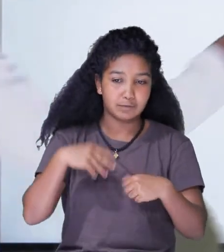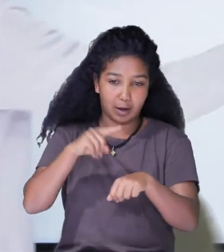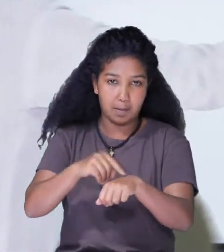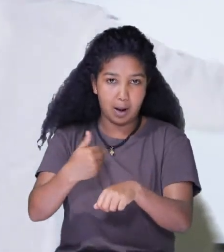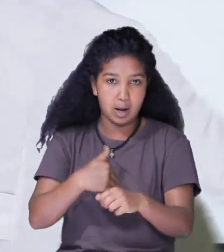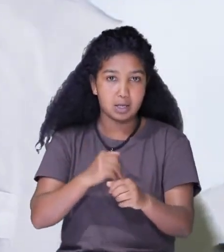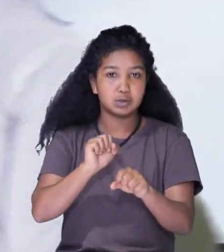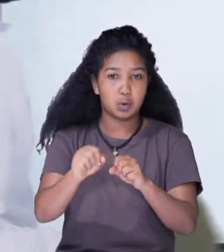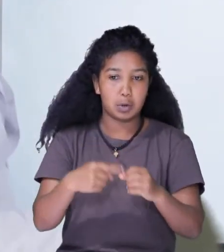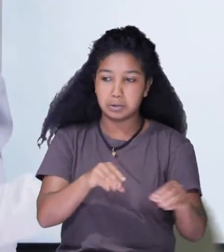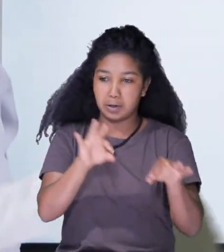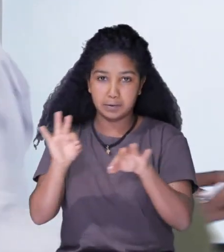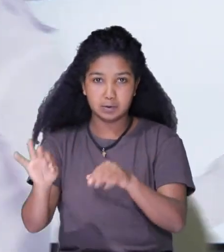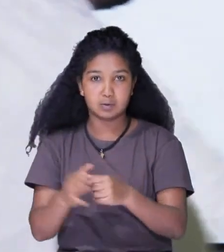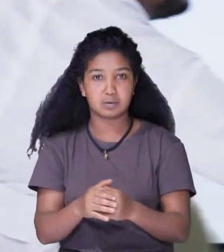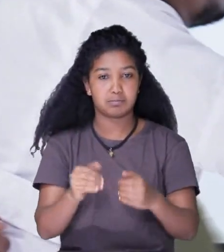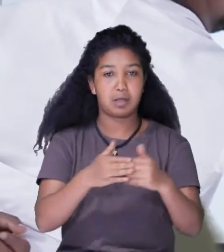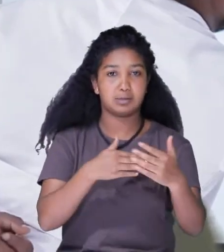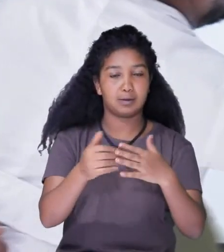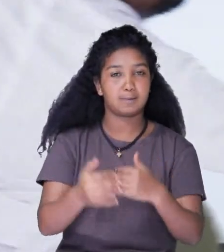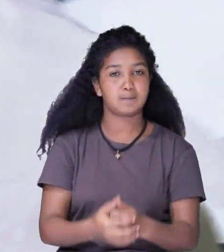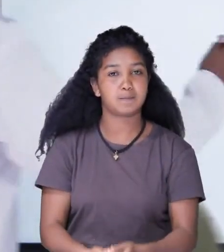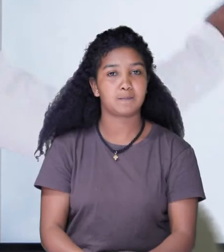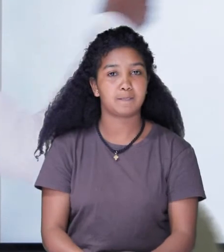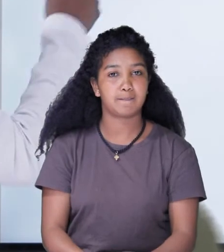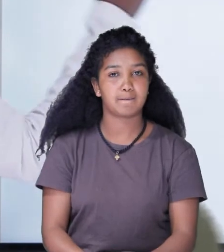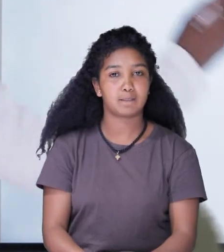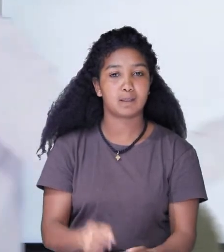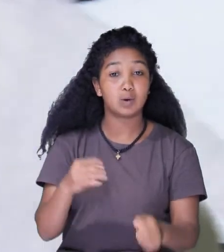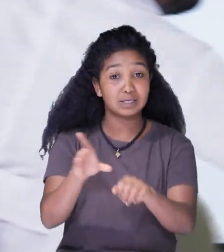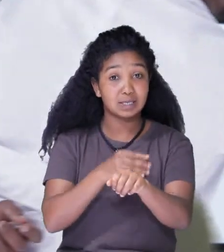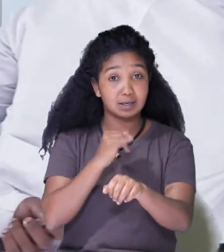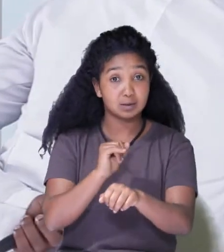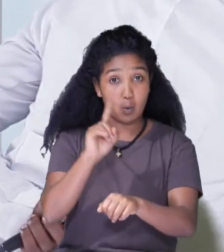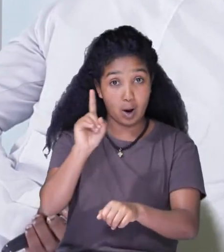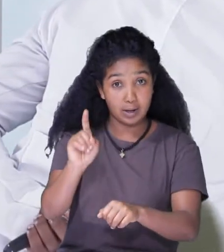time, so we can substitute easily. Our distance is